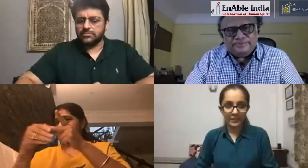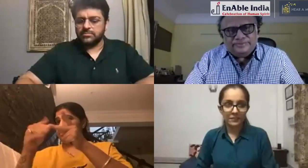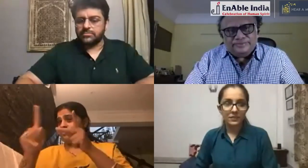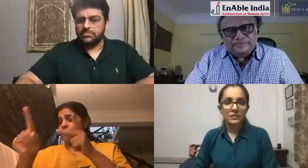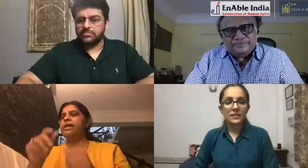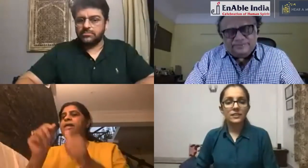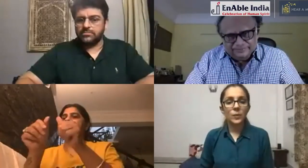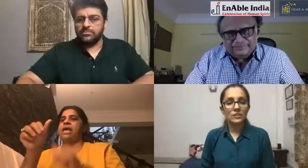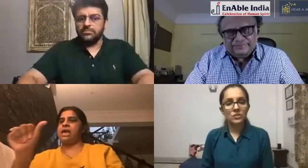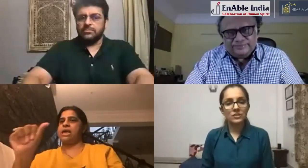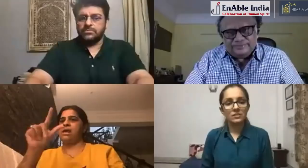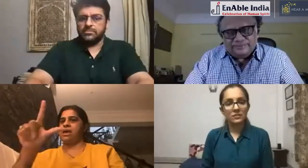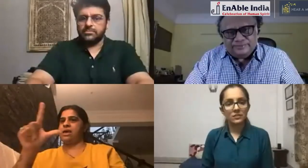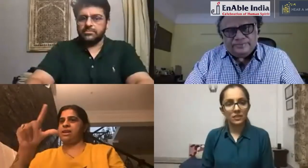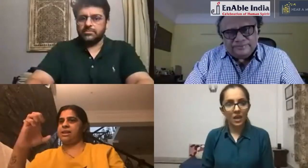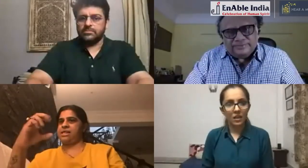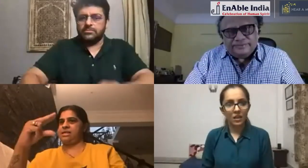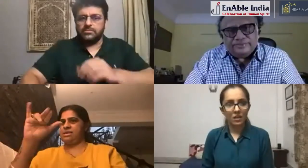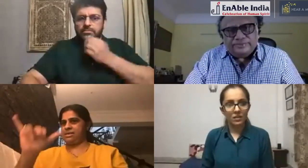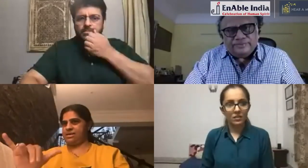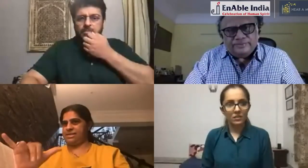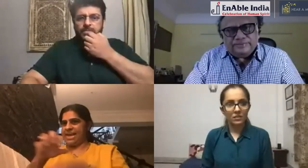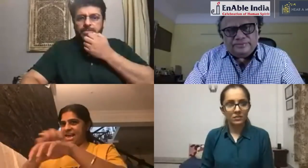All right. Second question.